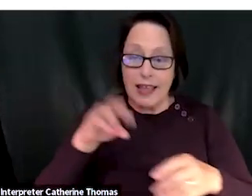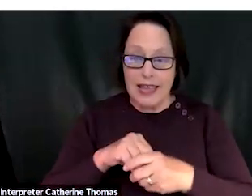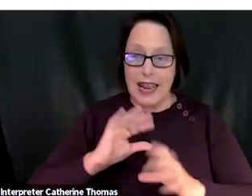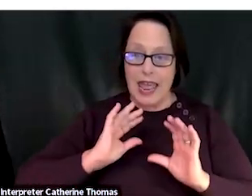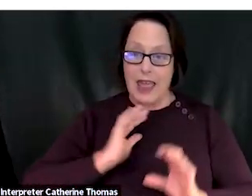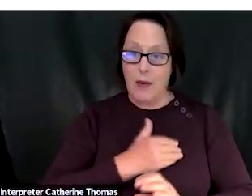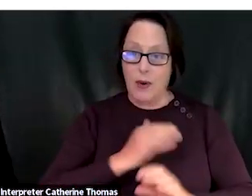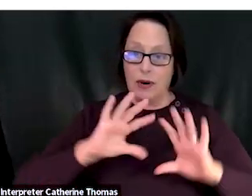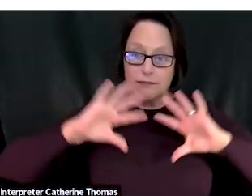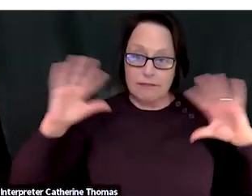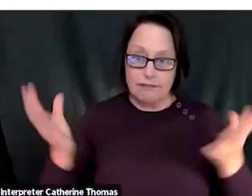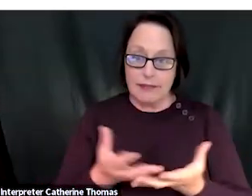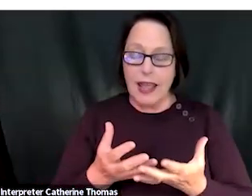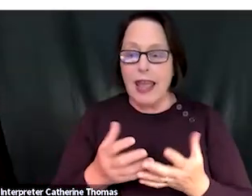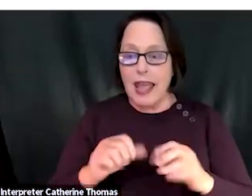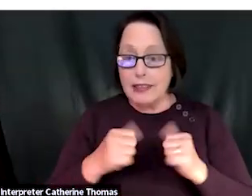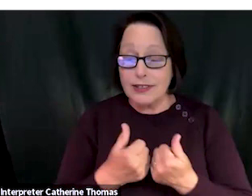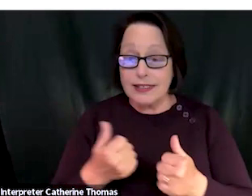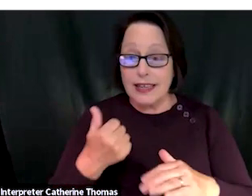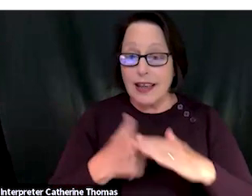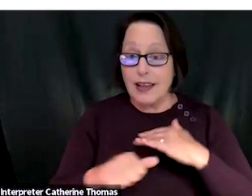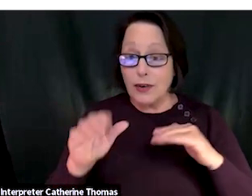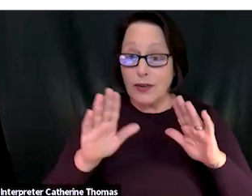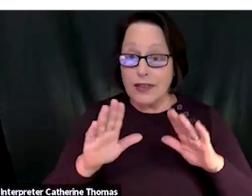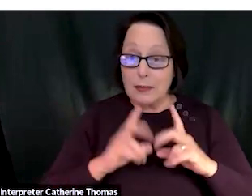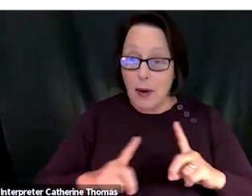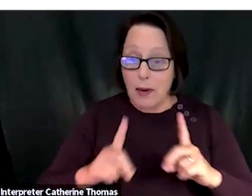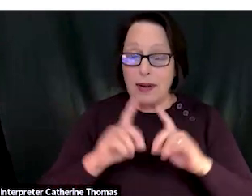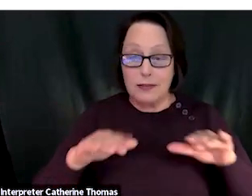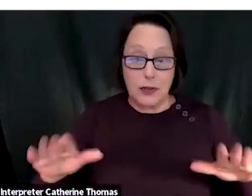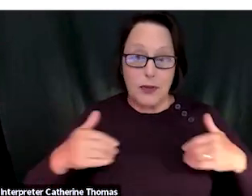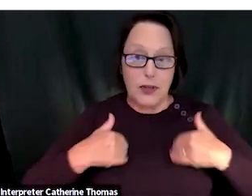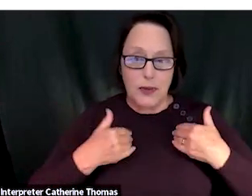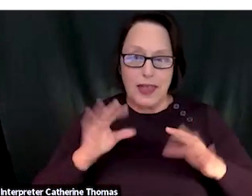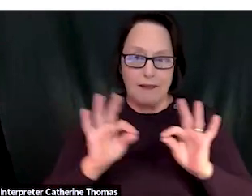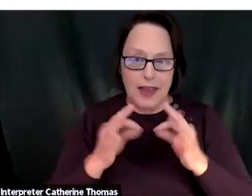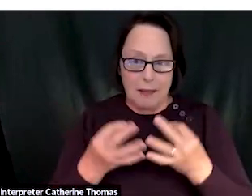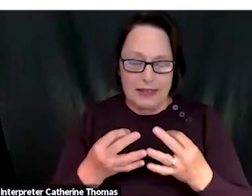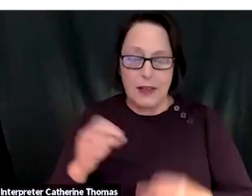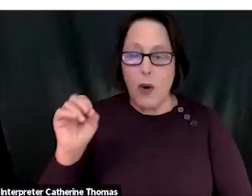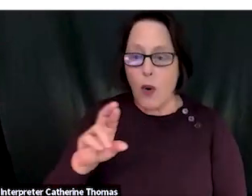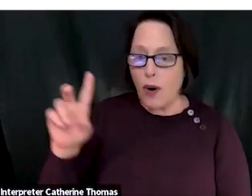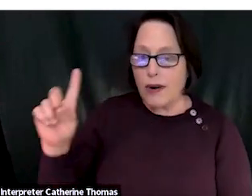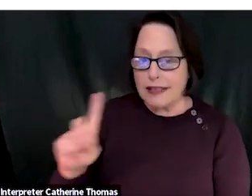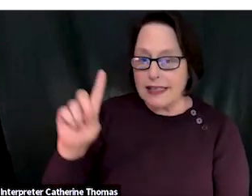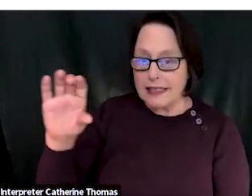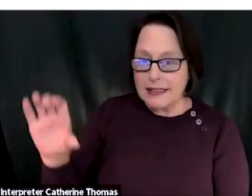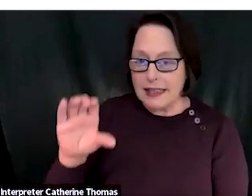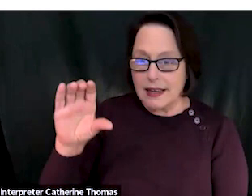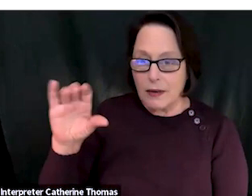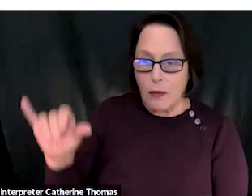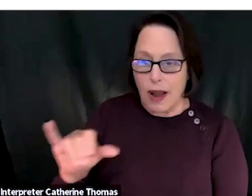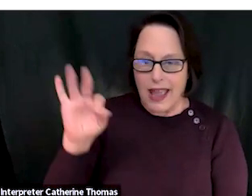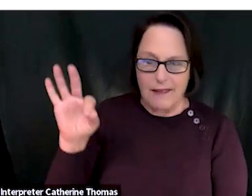agency of the Department of Children, Youth, and Families, or DCYF